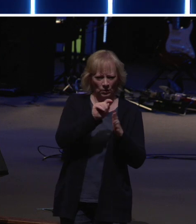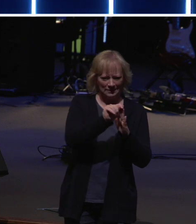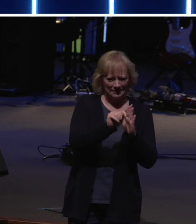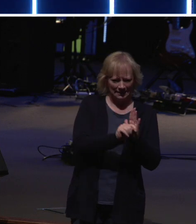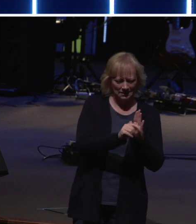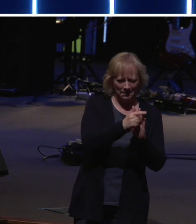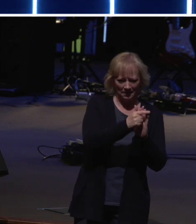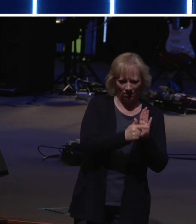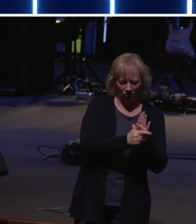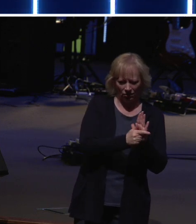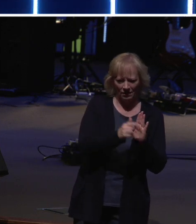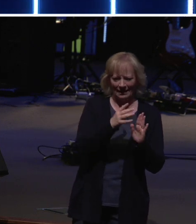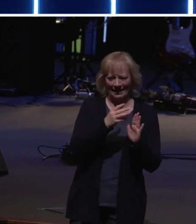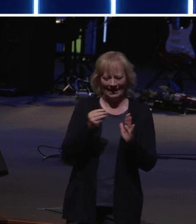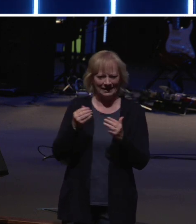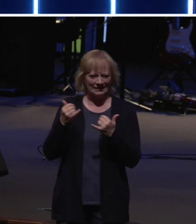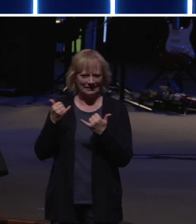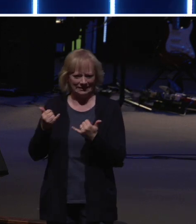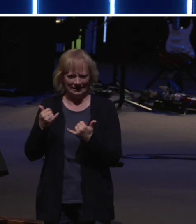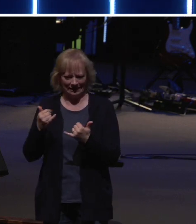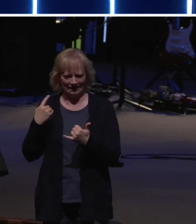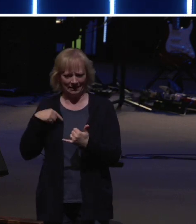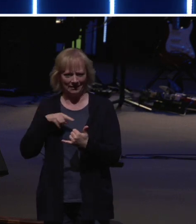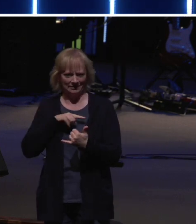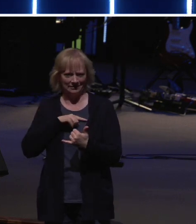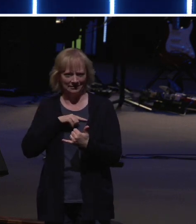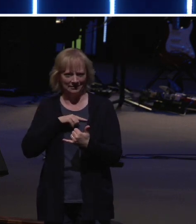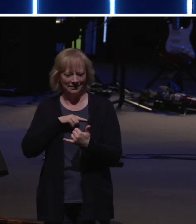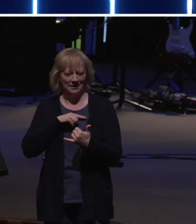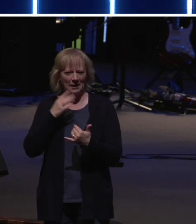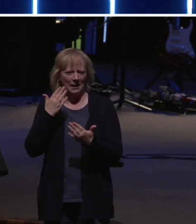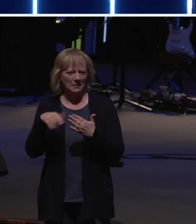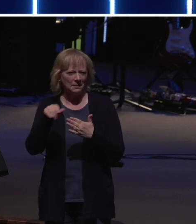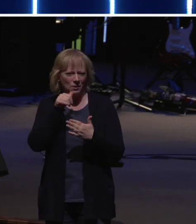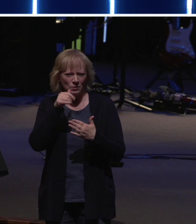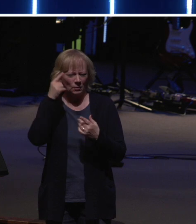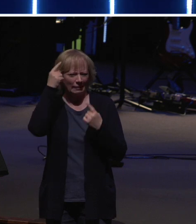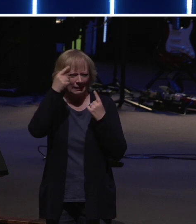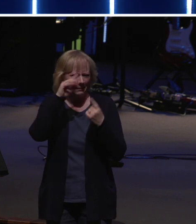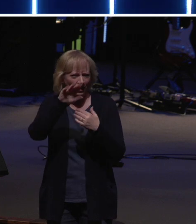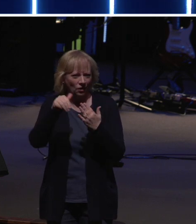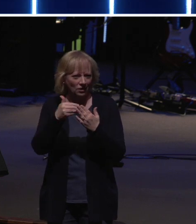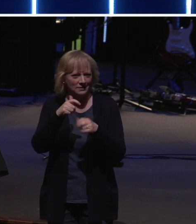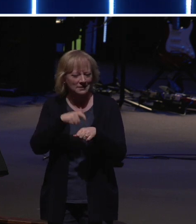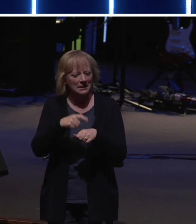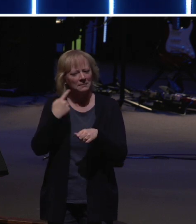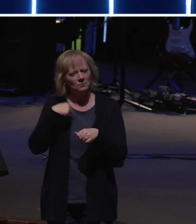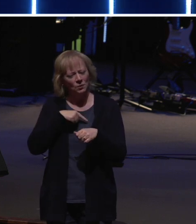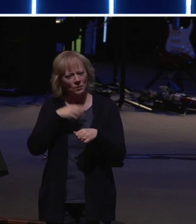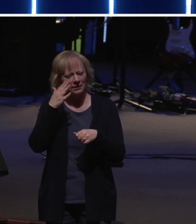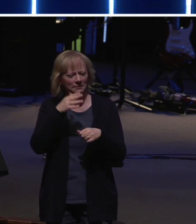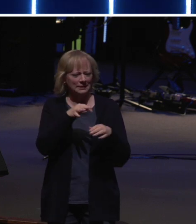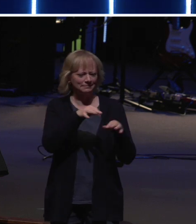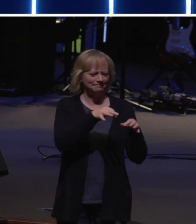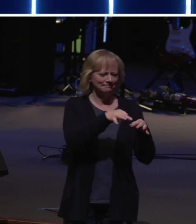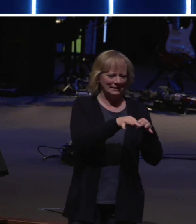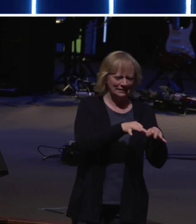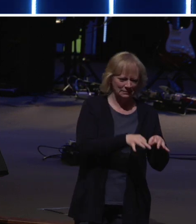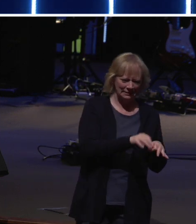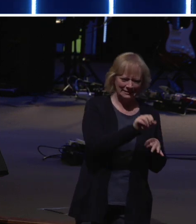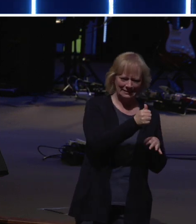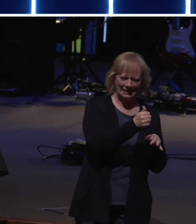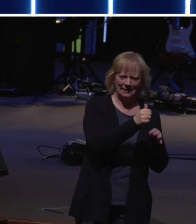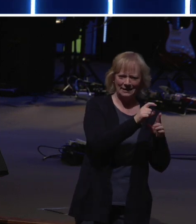us. And it's maybe something you don't think about all the time, but as we're going to be unpacking these 10 commandments, I think it's